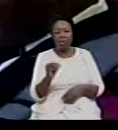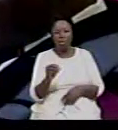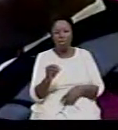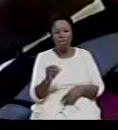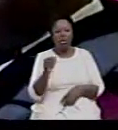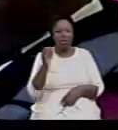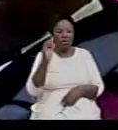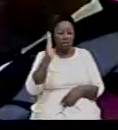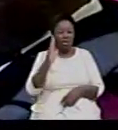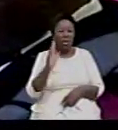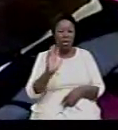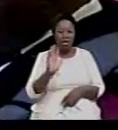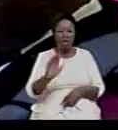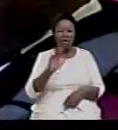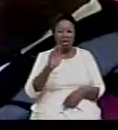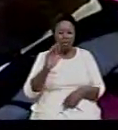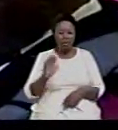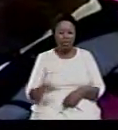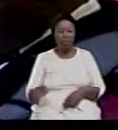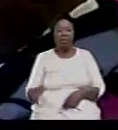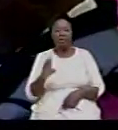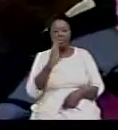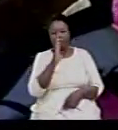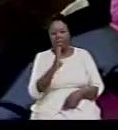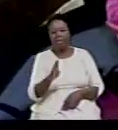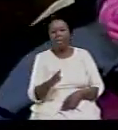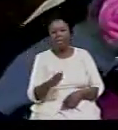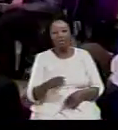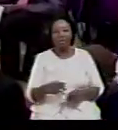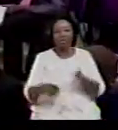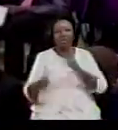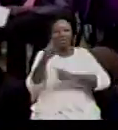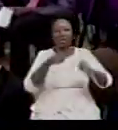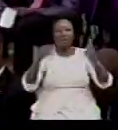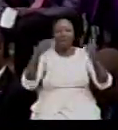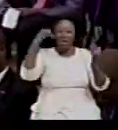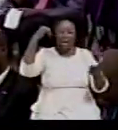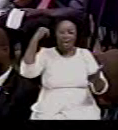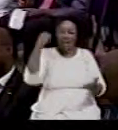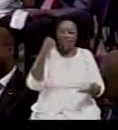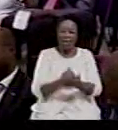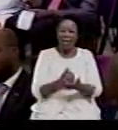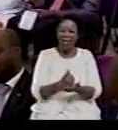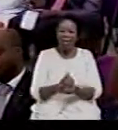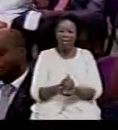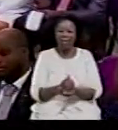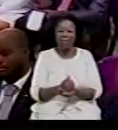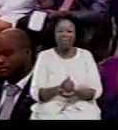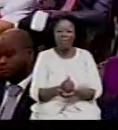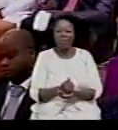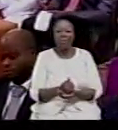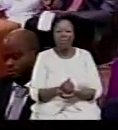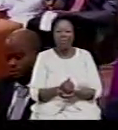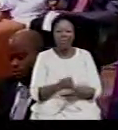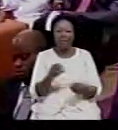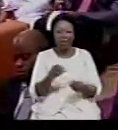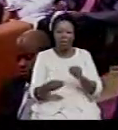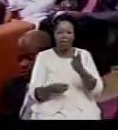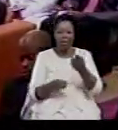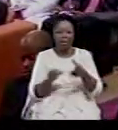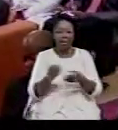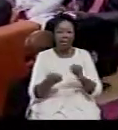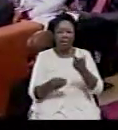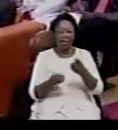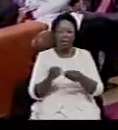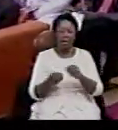shall thy seed be. Somebody shout amen. Look at number three here. Number